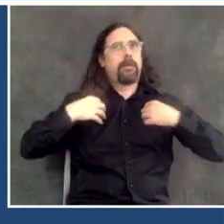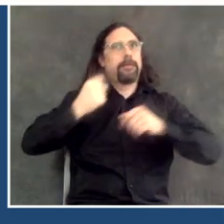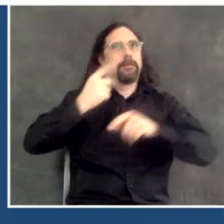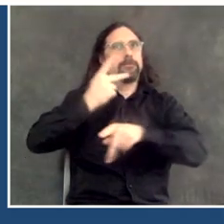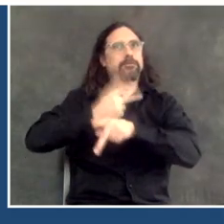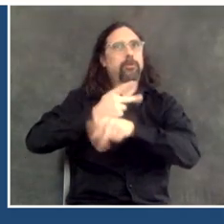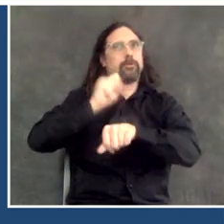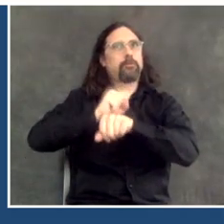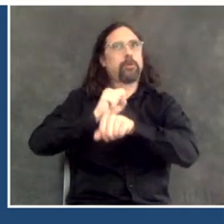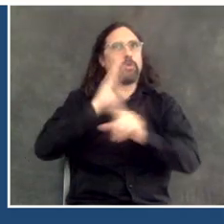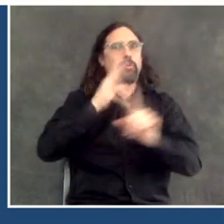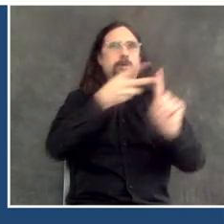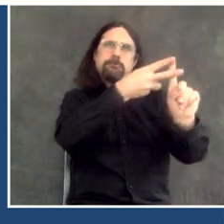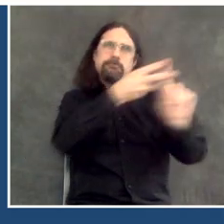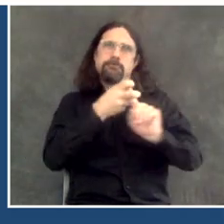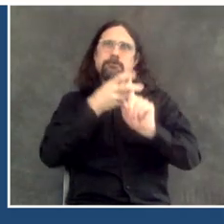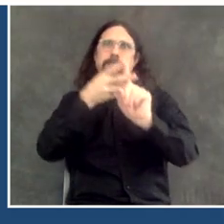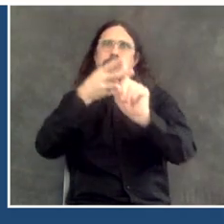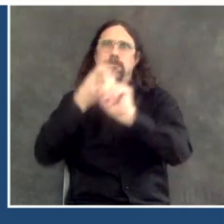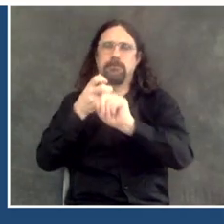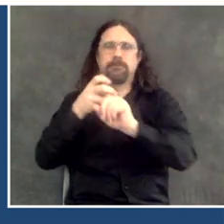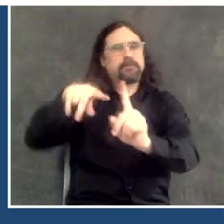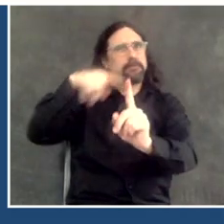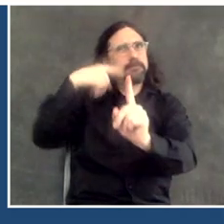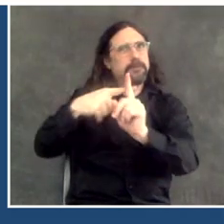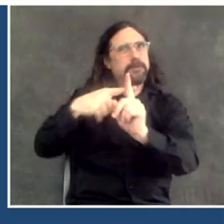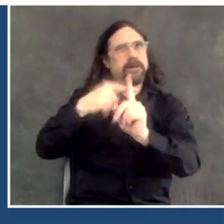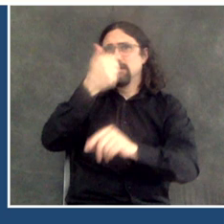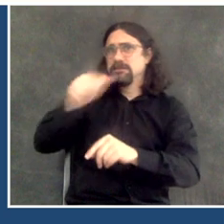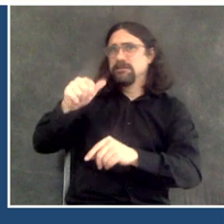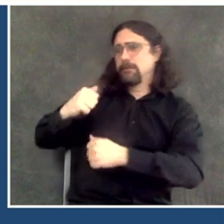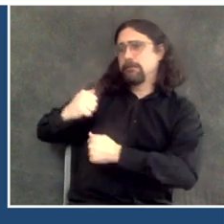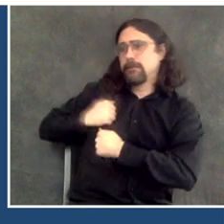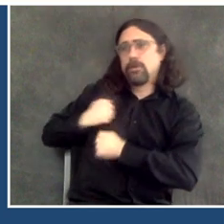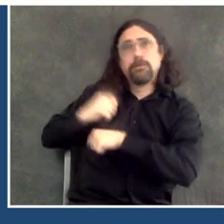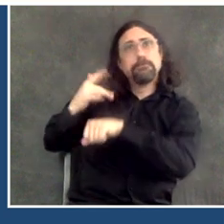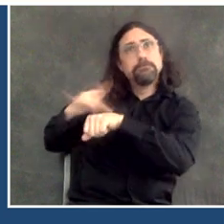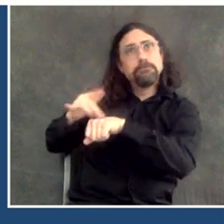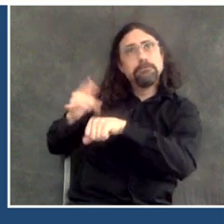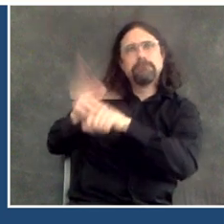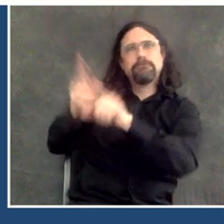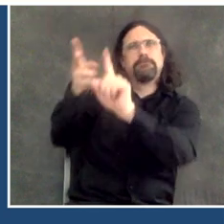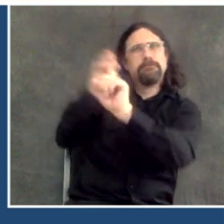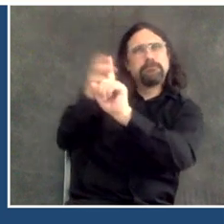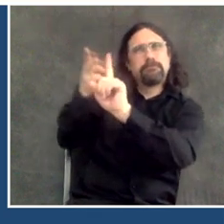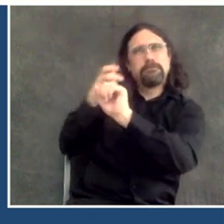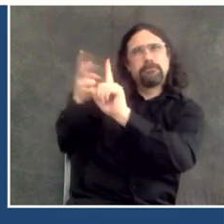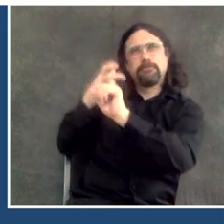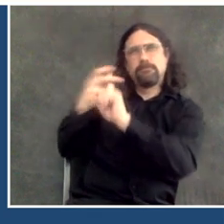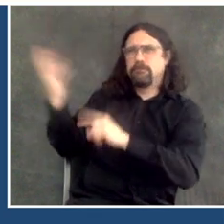military does. That's what they believe in, going where they can save the most American lives. Well, we need them now.